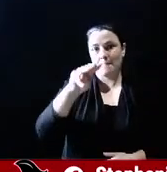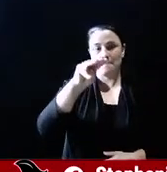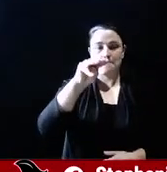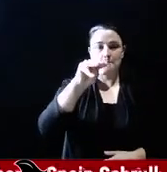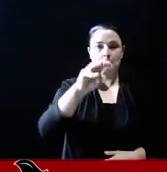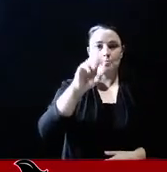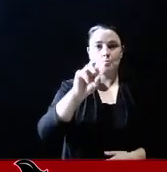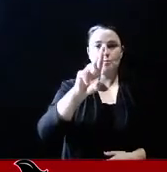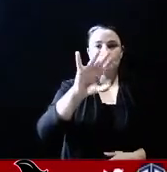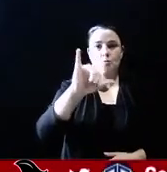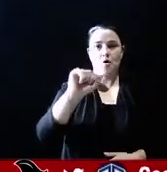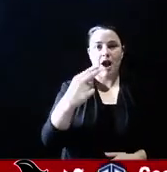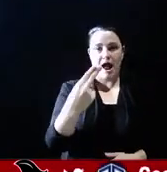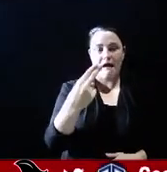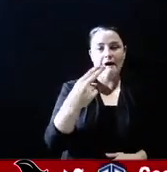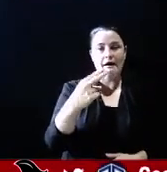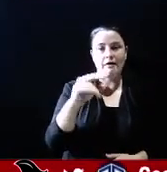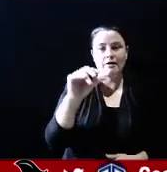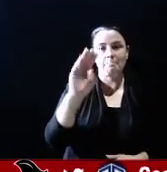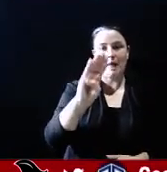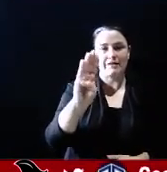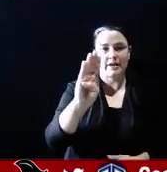Mariah Alexis Baldera.